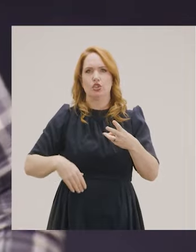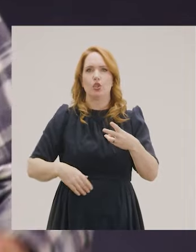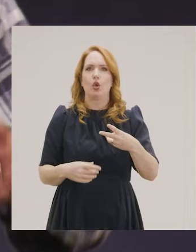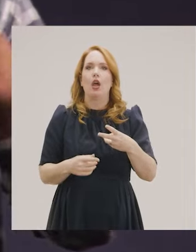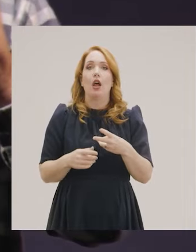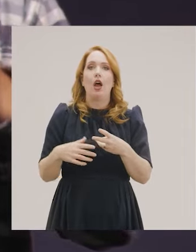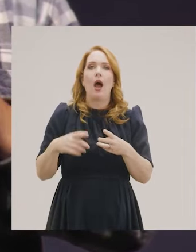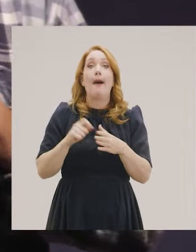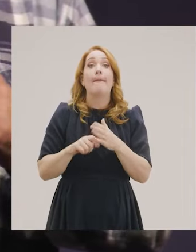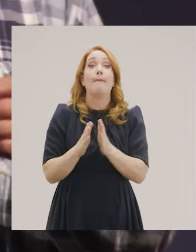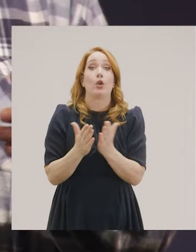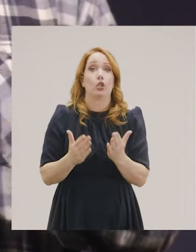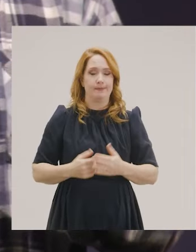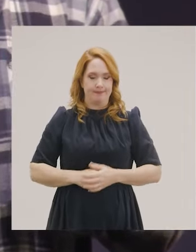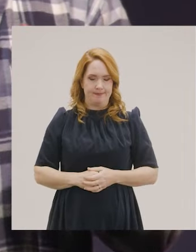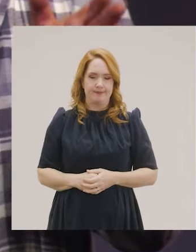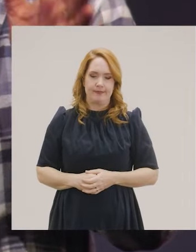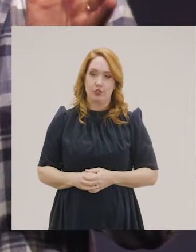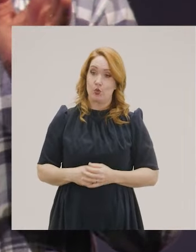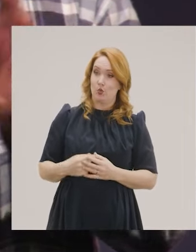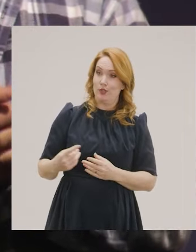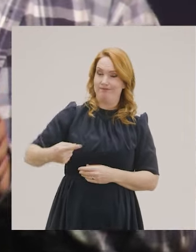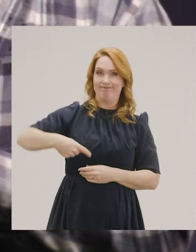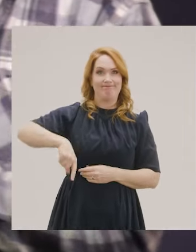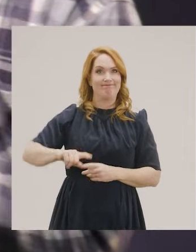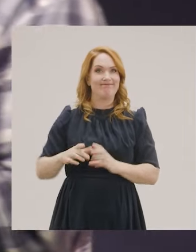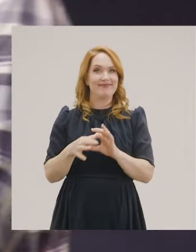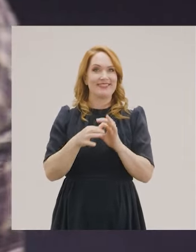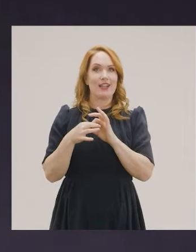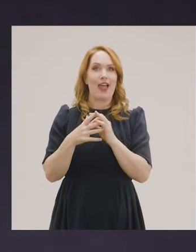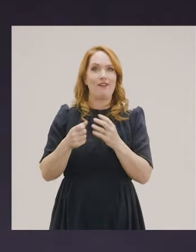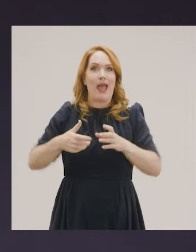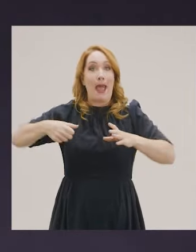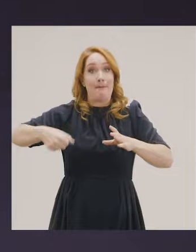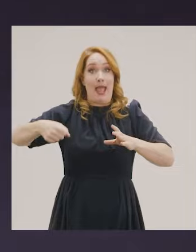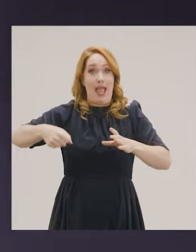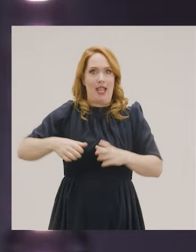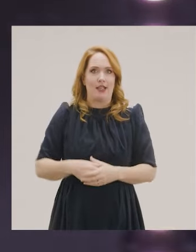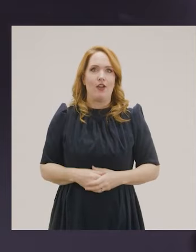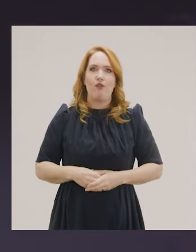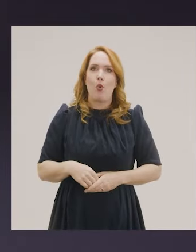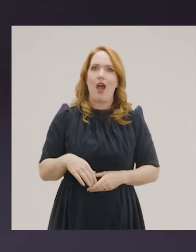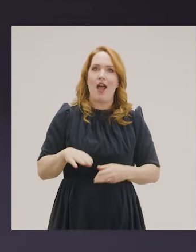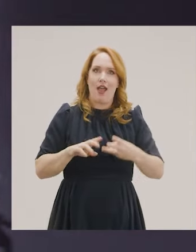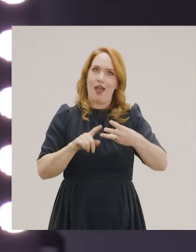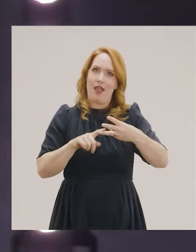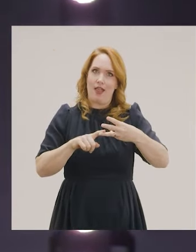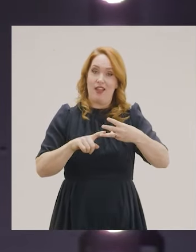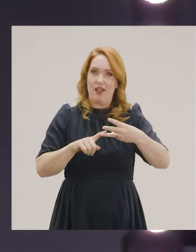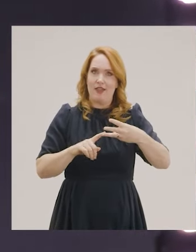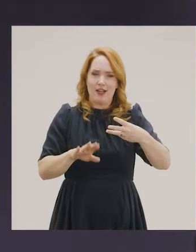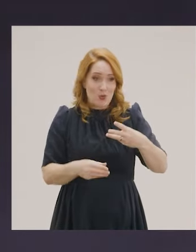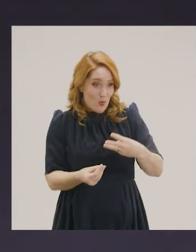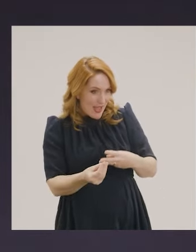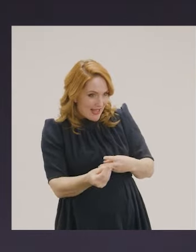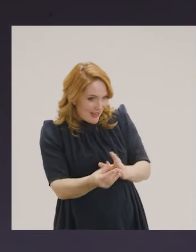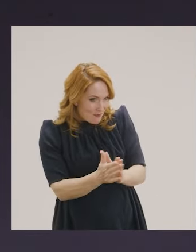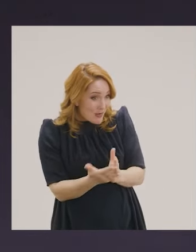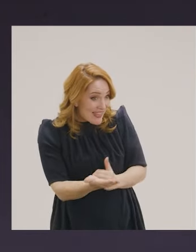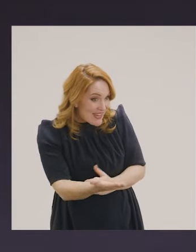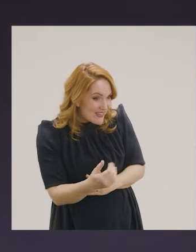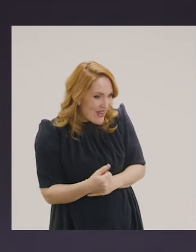So an electric toothbrush. So I'll just get her a wee book. So anyway, we were all together and I had a big bag. And first of all, to the